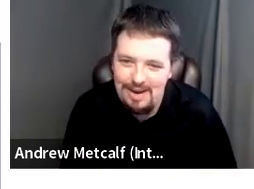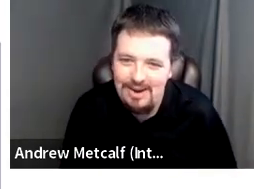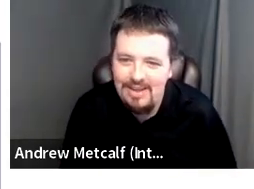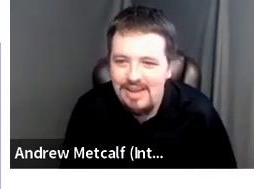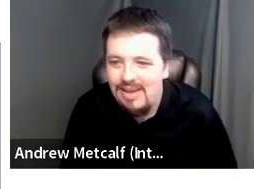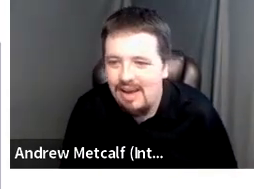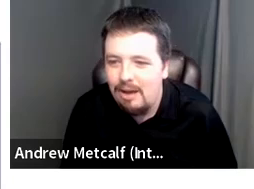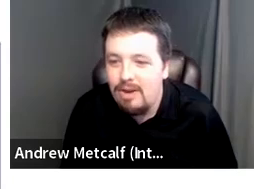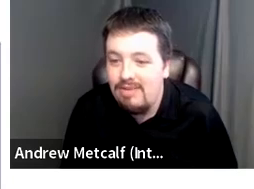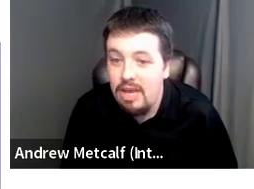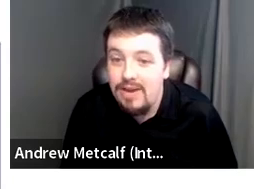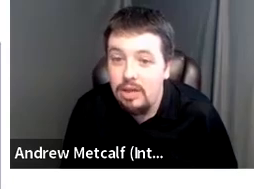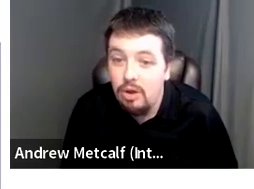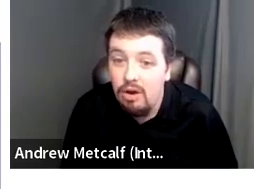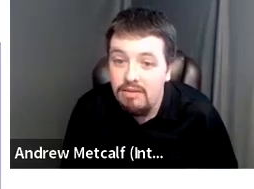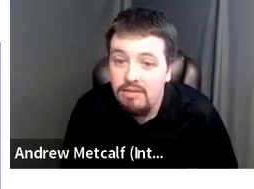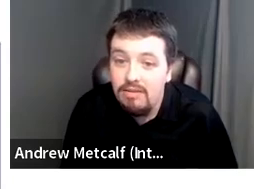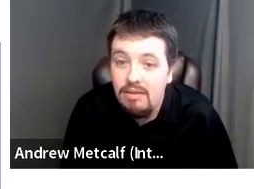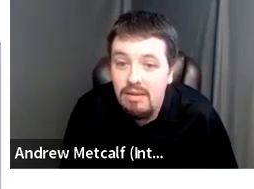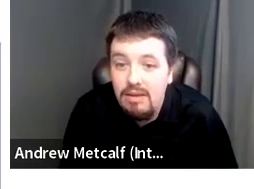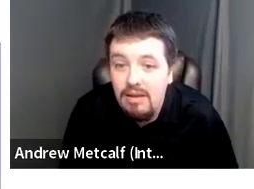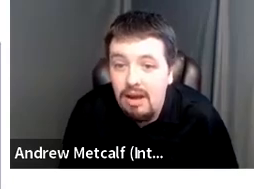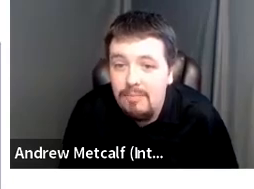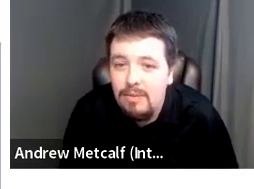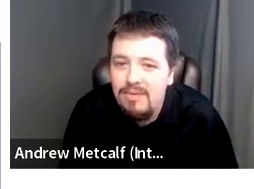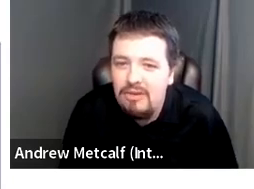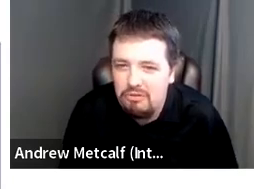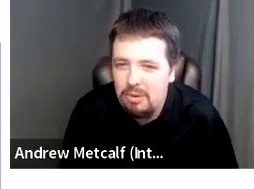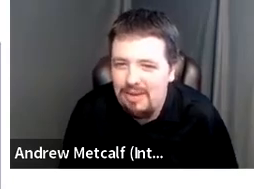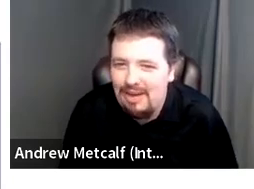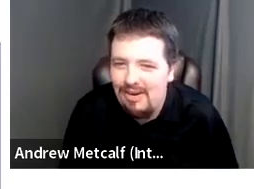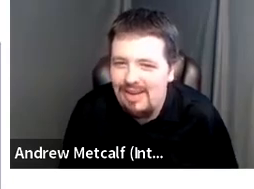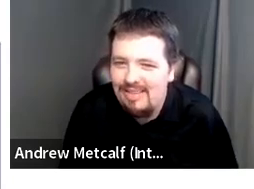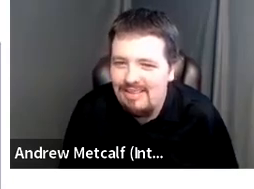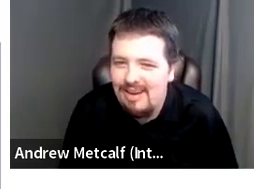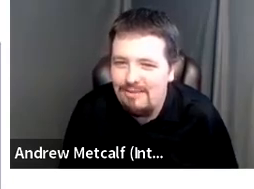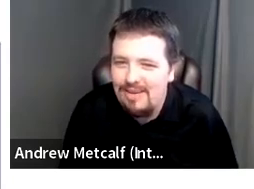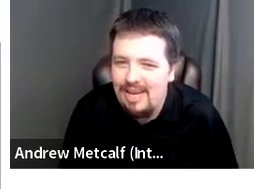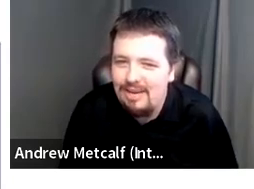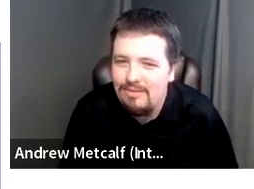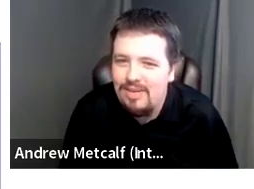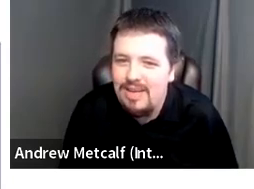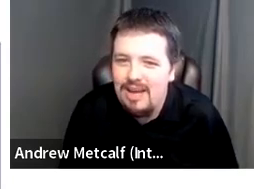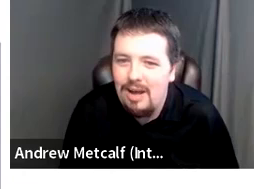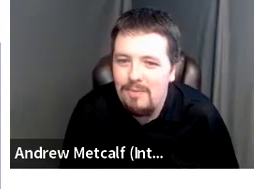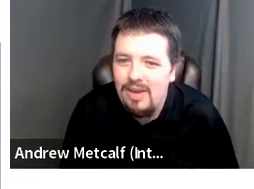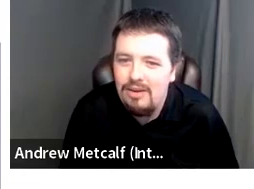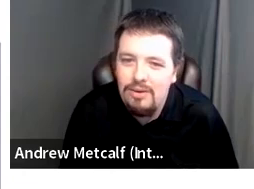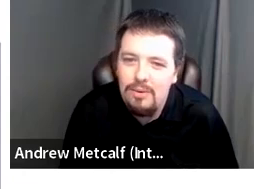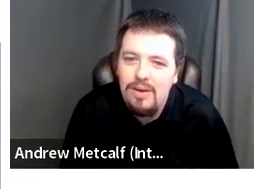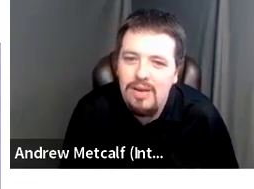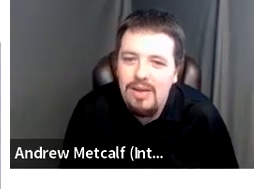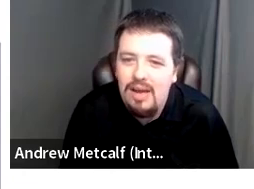signing impaired. There's hearing loss. Some people say trouble with hearing. That's kind of a negative